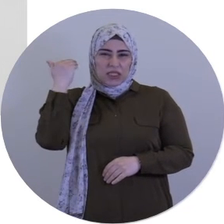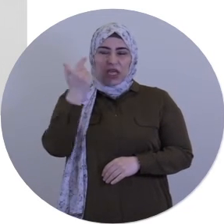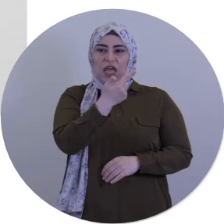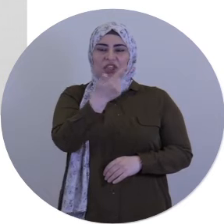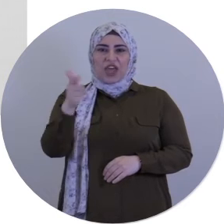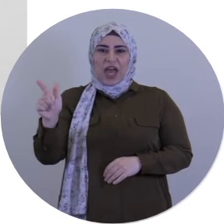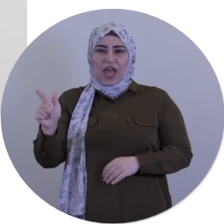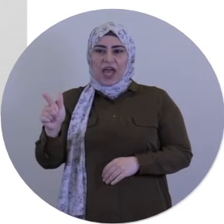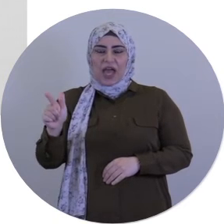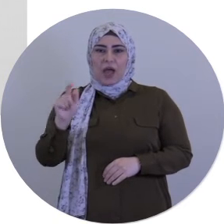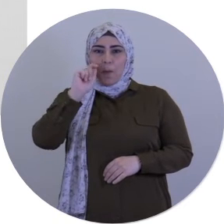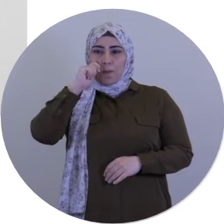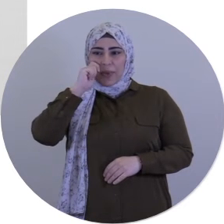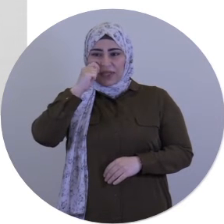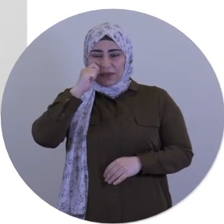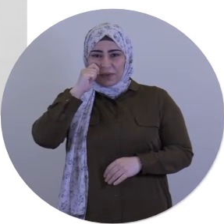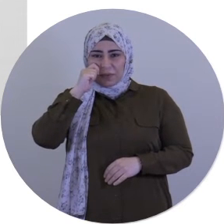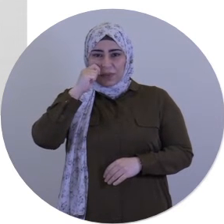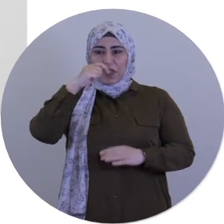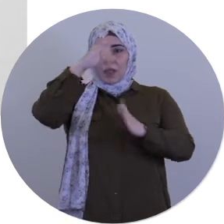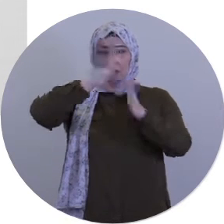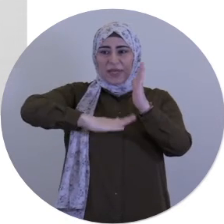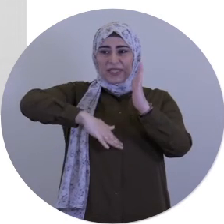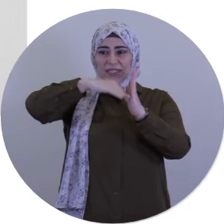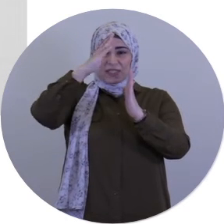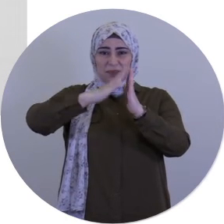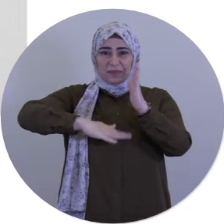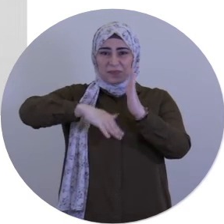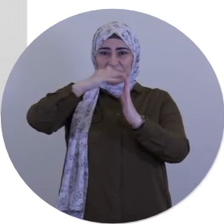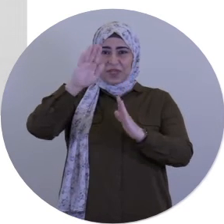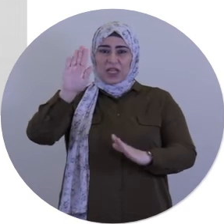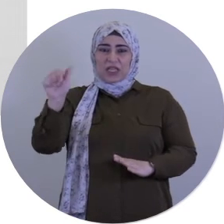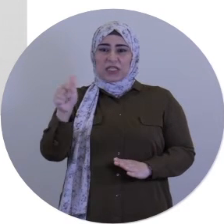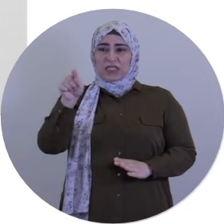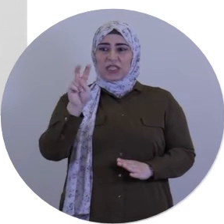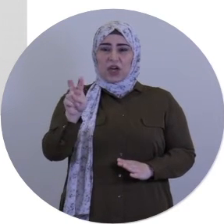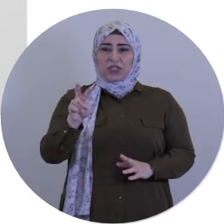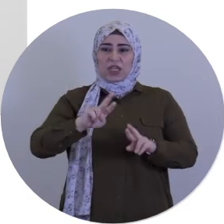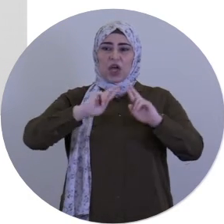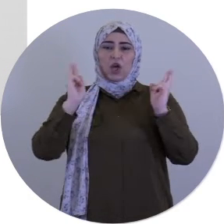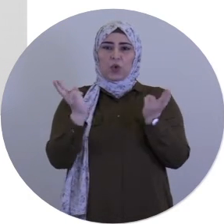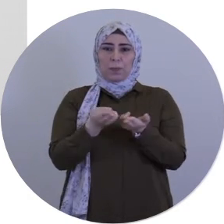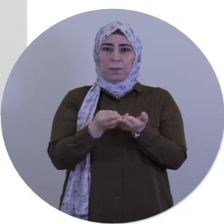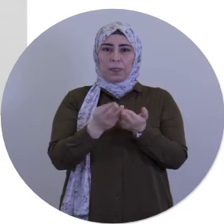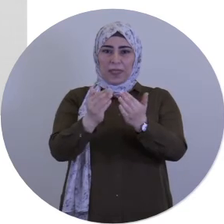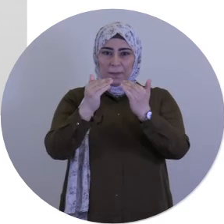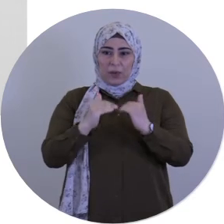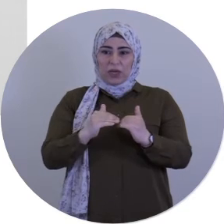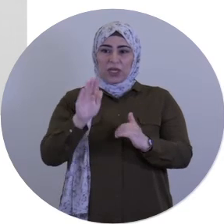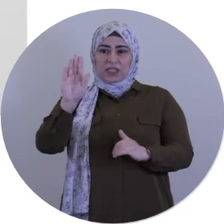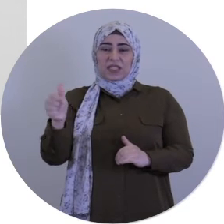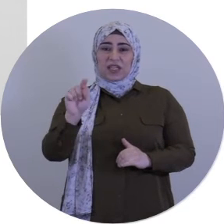in the past. So what will I do? I'm going to say Sarah had her room painted. Very